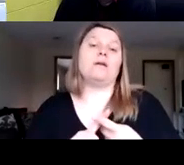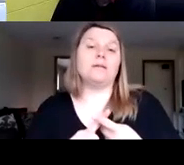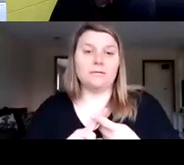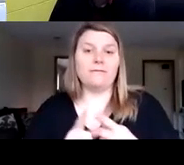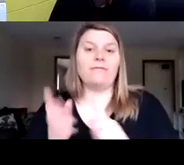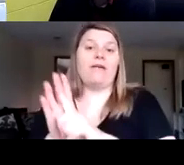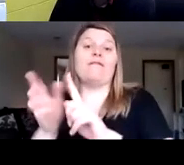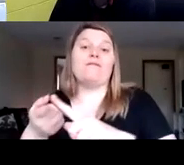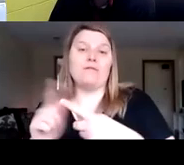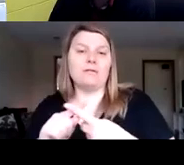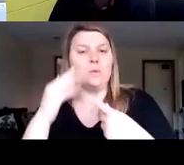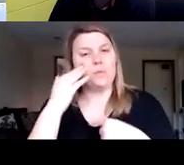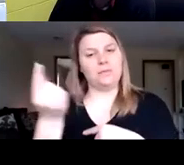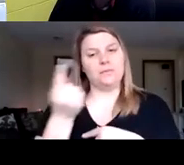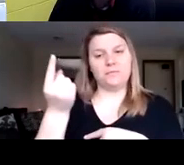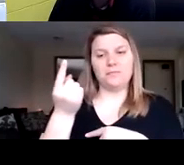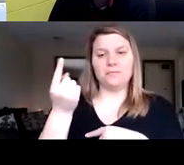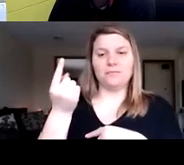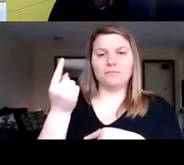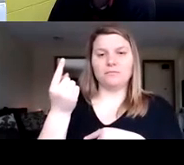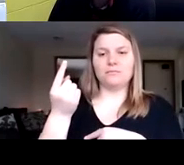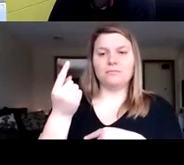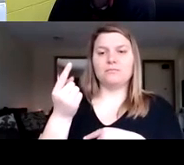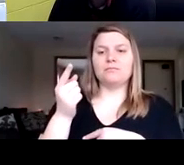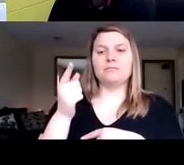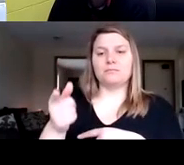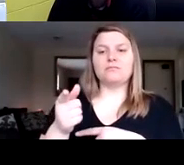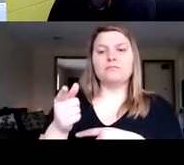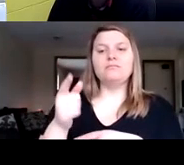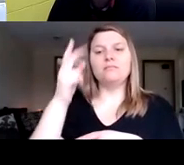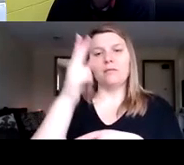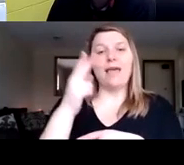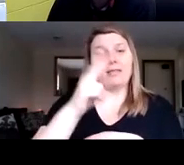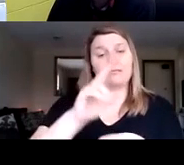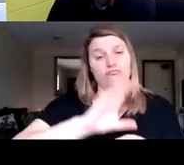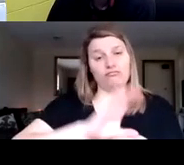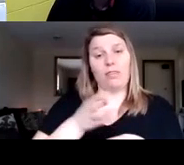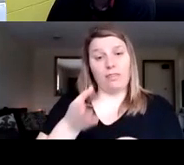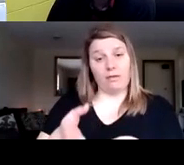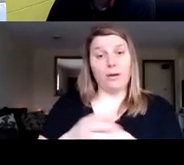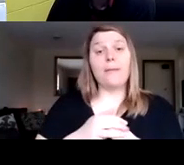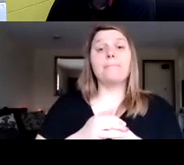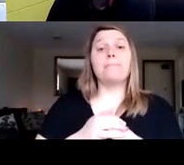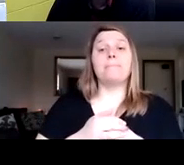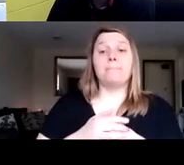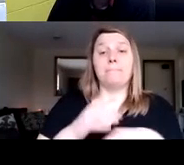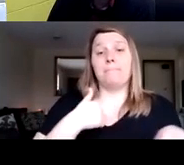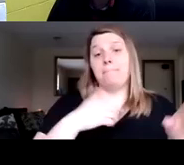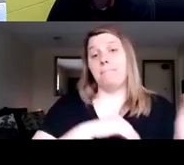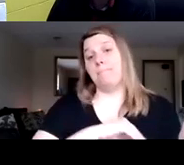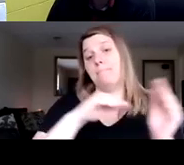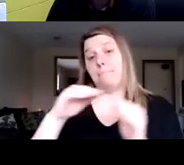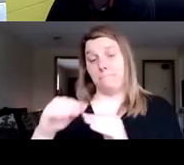had a contact at a Jesuit Catholic parish in Honduras, and I spent